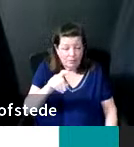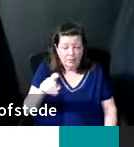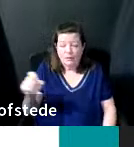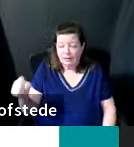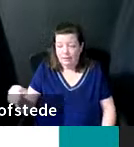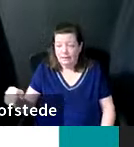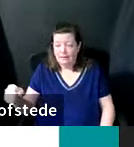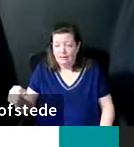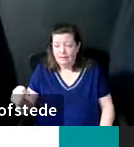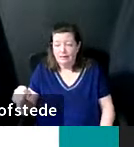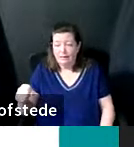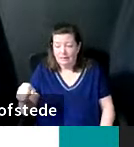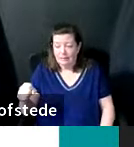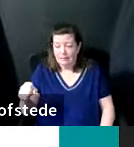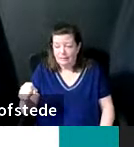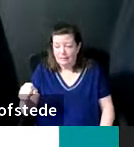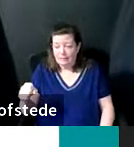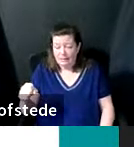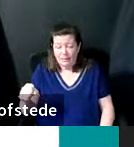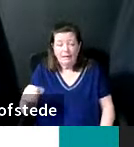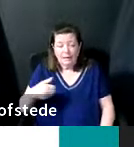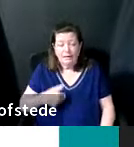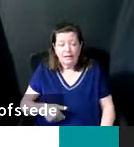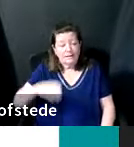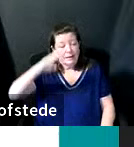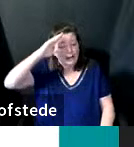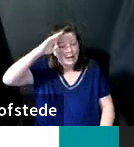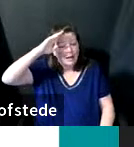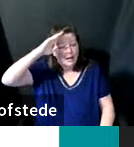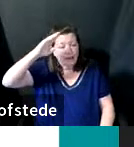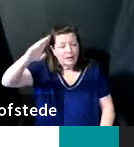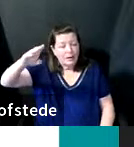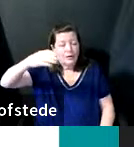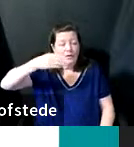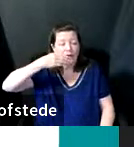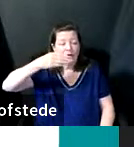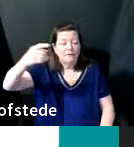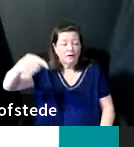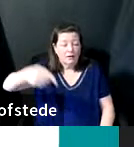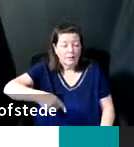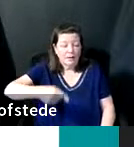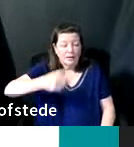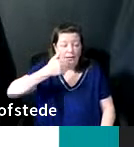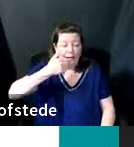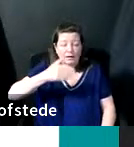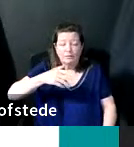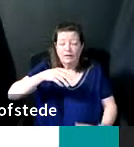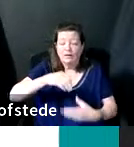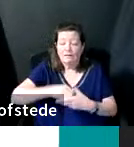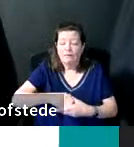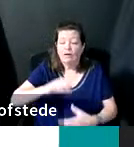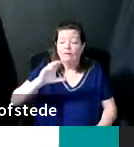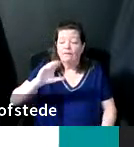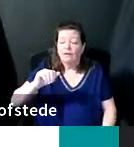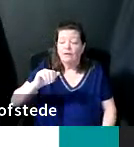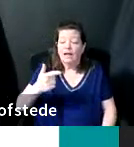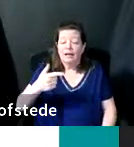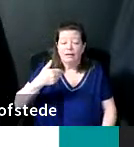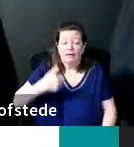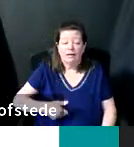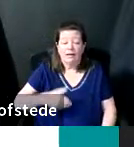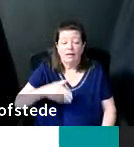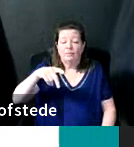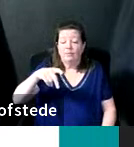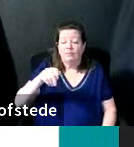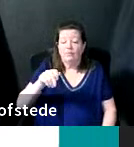Yes, Paris is here. Yes, I am. Hello, everyone. Thank you for coming. Thank you for being a part of CAG. My name is Paris Moore.